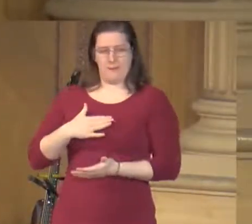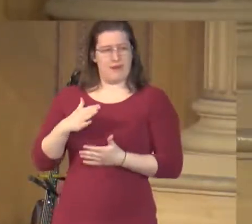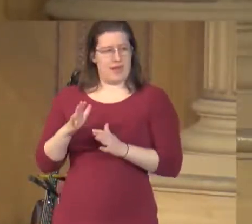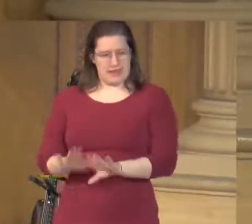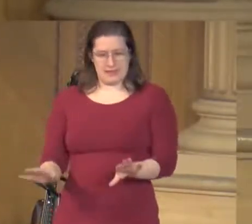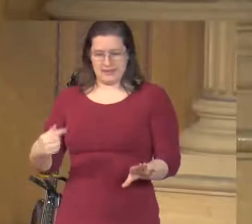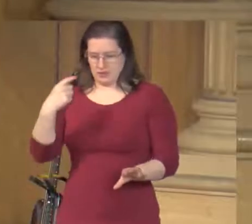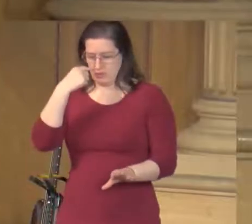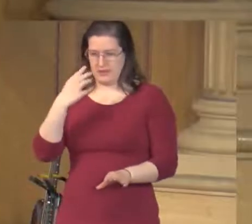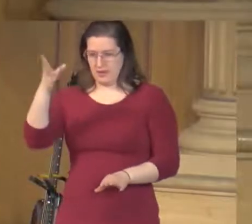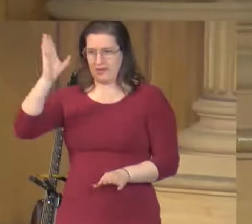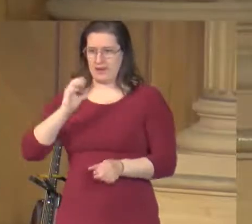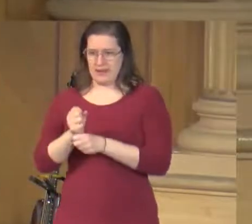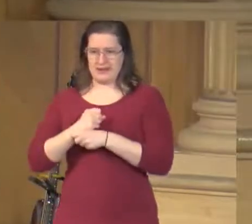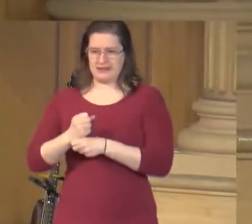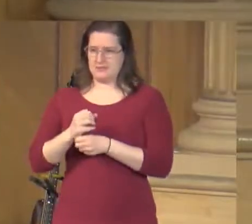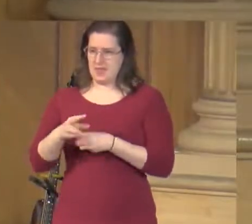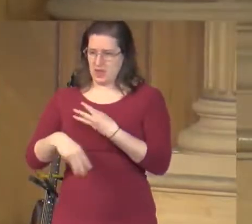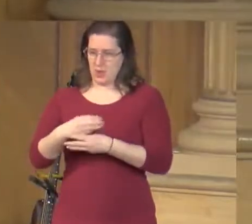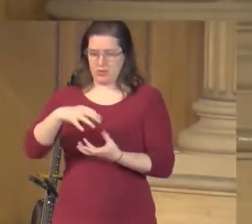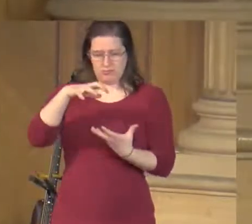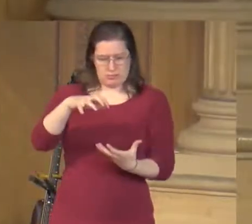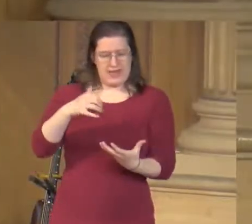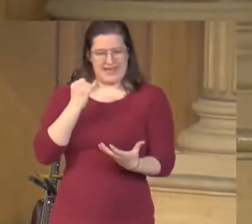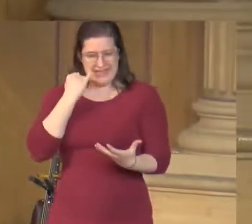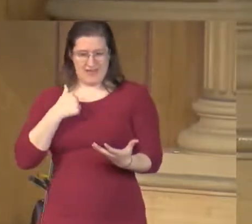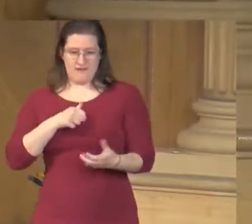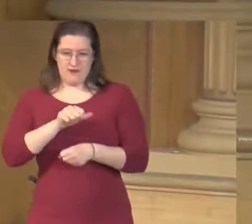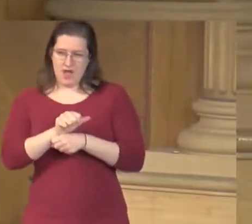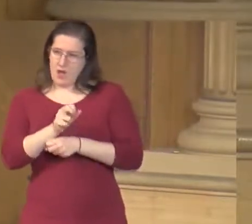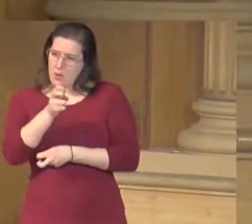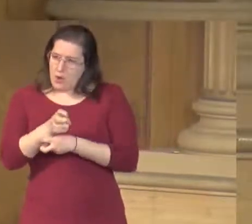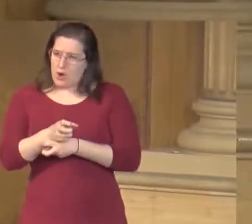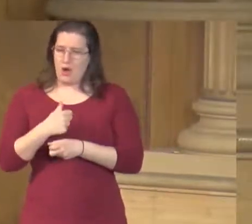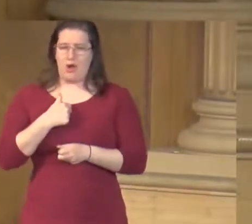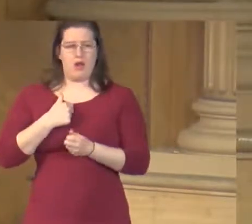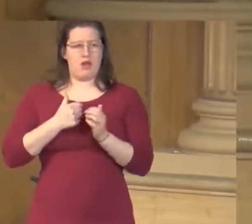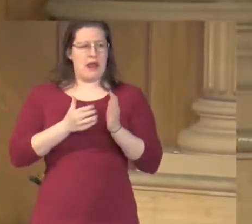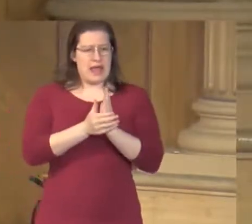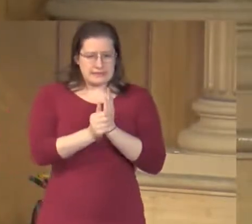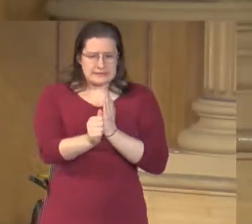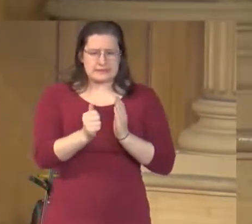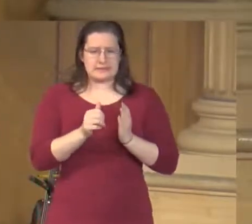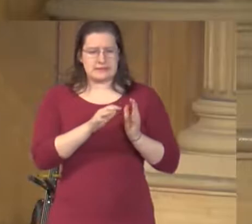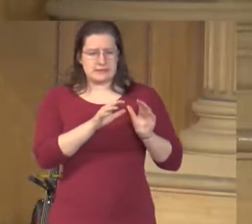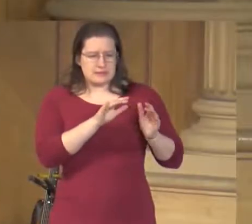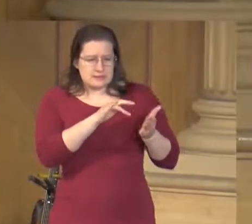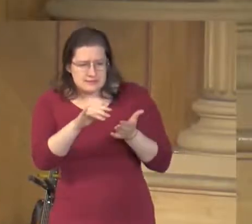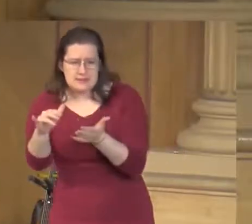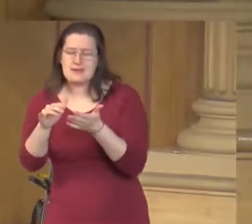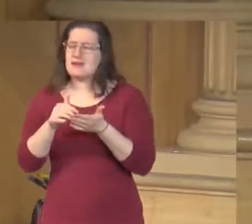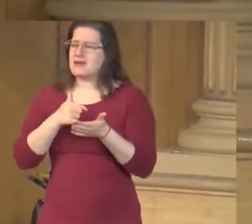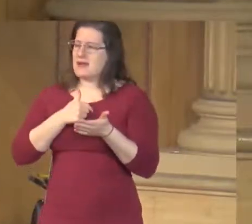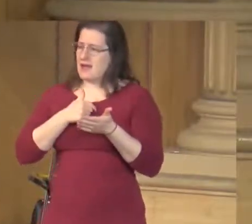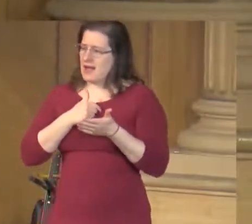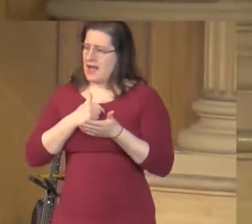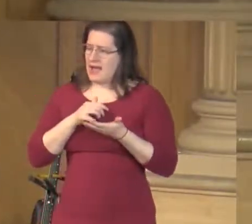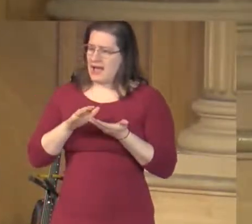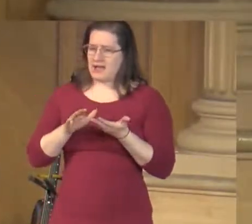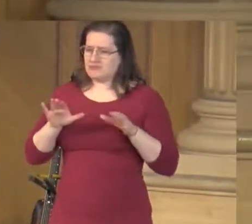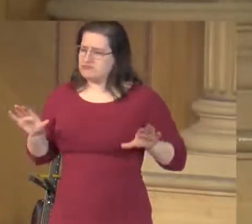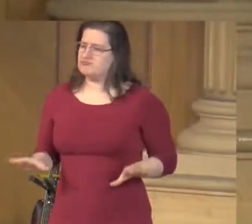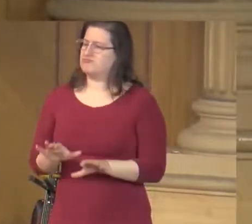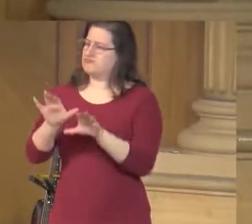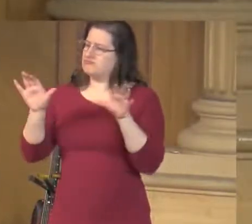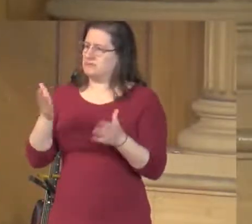God has made the world in such a way that if they work hard, if they acquire skills, if they get good at what they do, they serve people well,